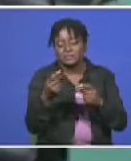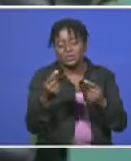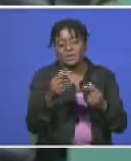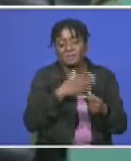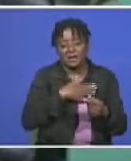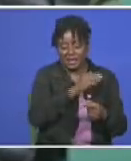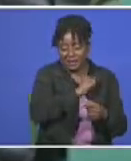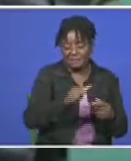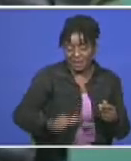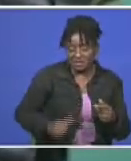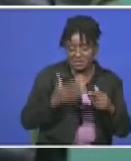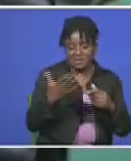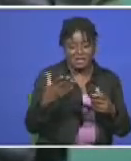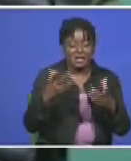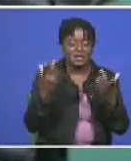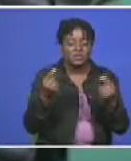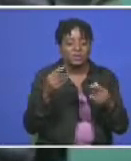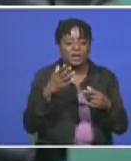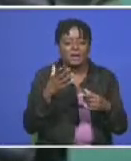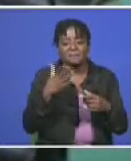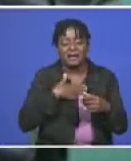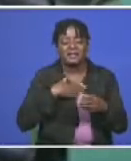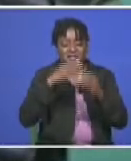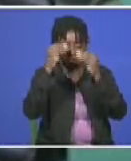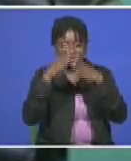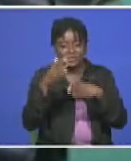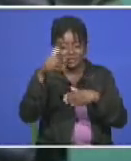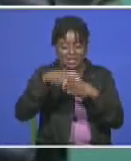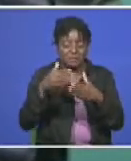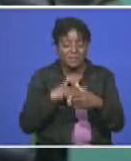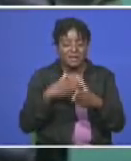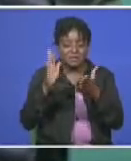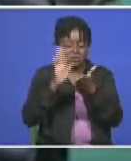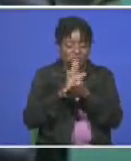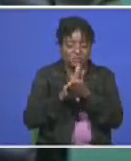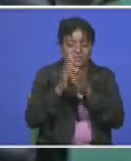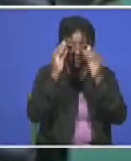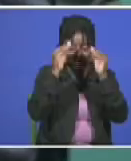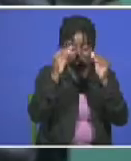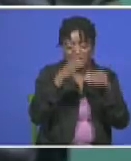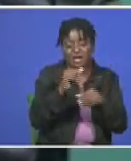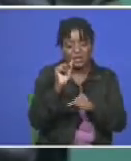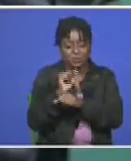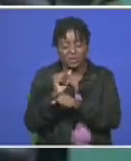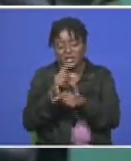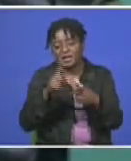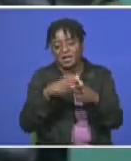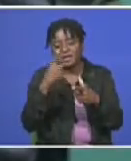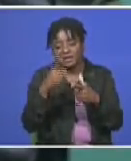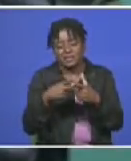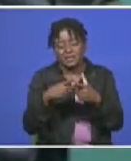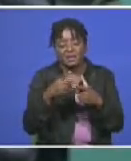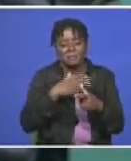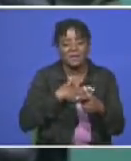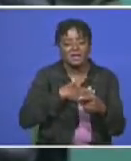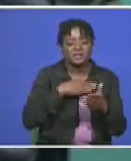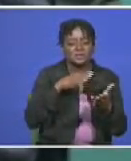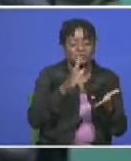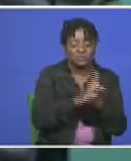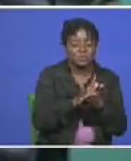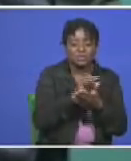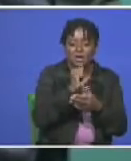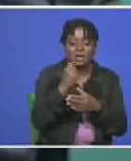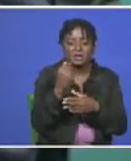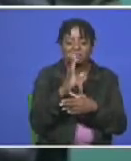things, I get to do my stuff whilst my teachers are in my school teaching and working. And then my school isn't only going